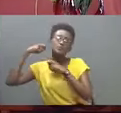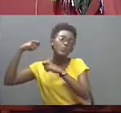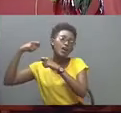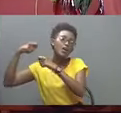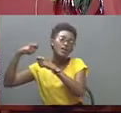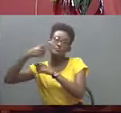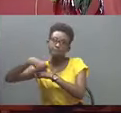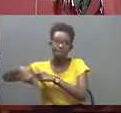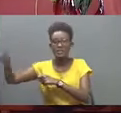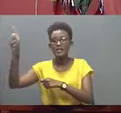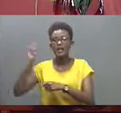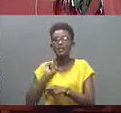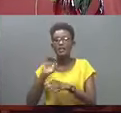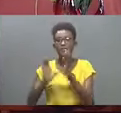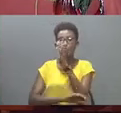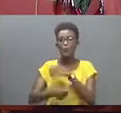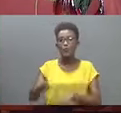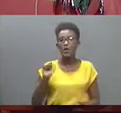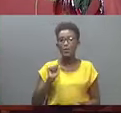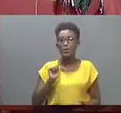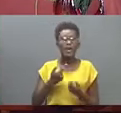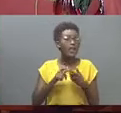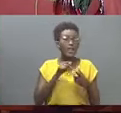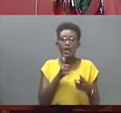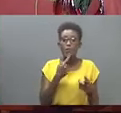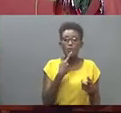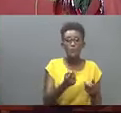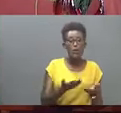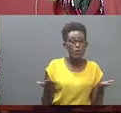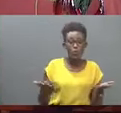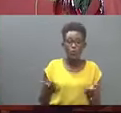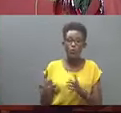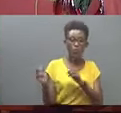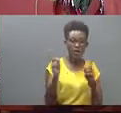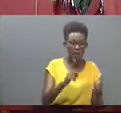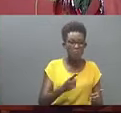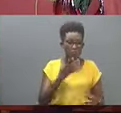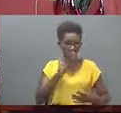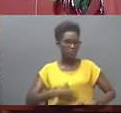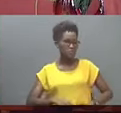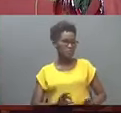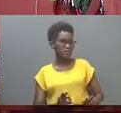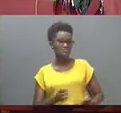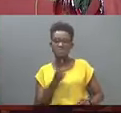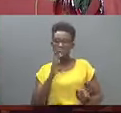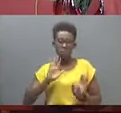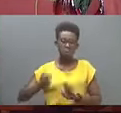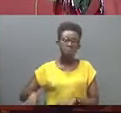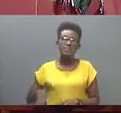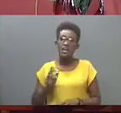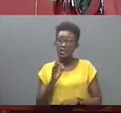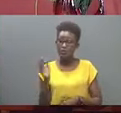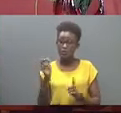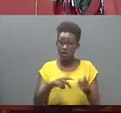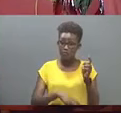babambutse inyanja. It doesn't matter what form you come to Africa. If you are